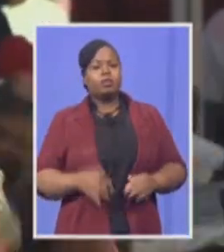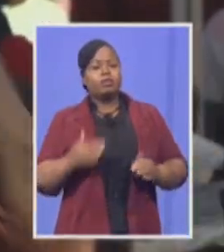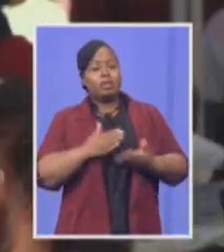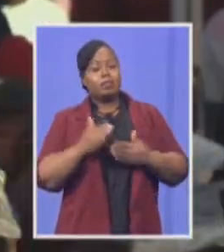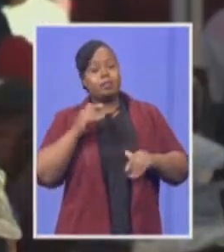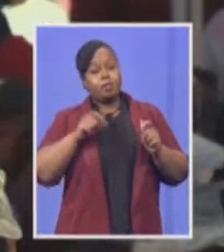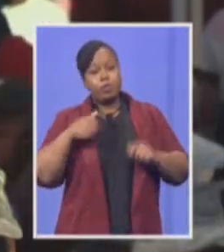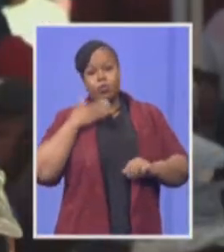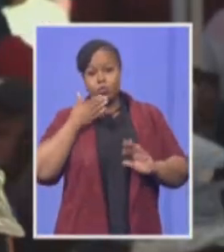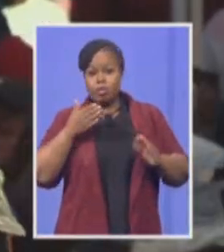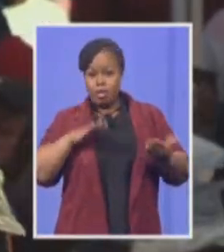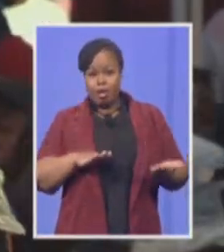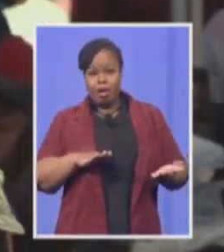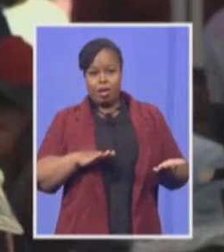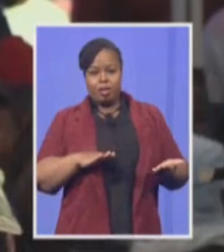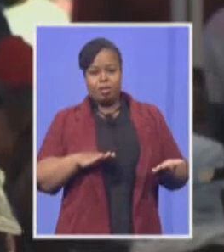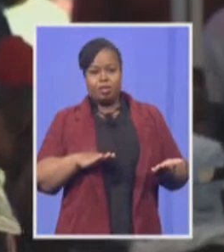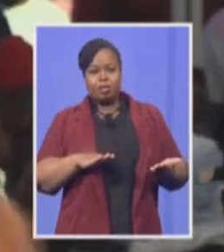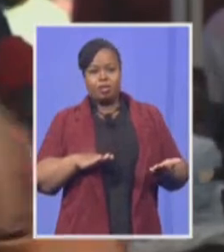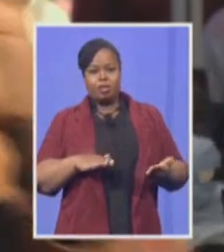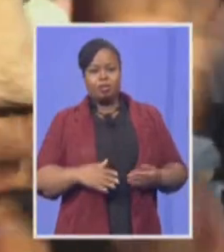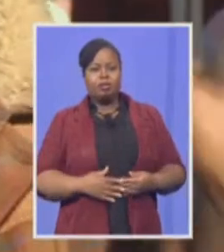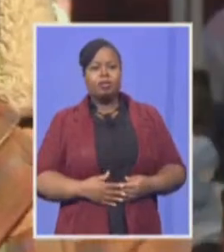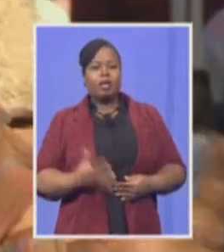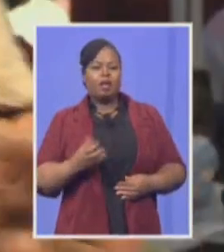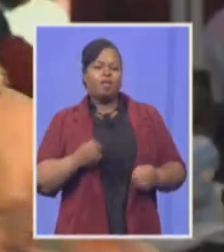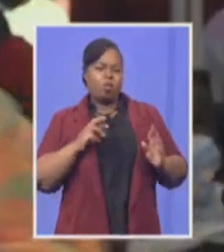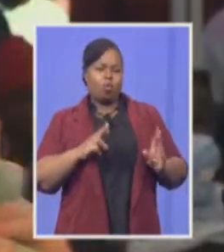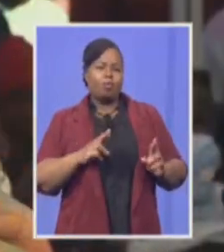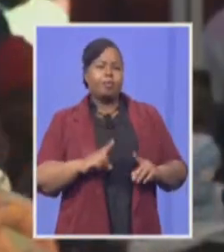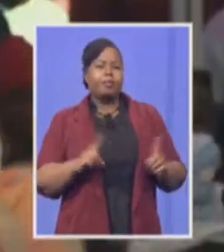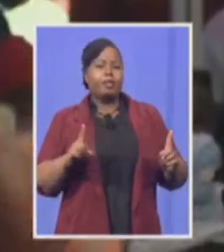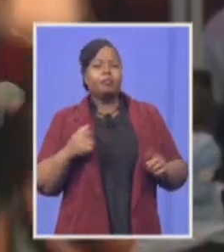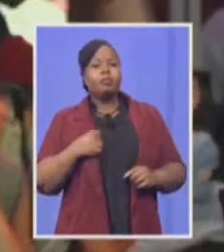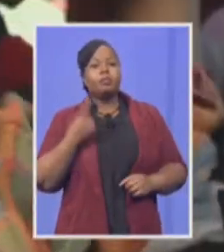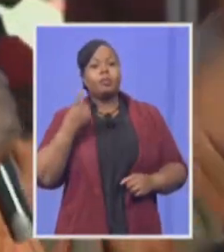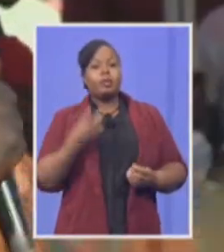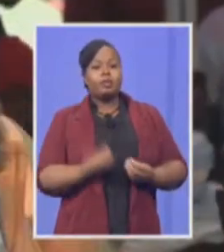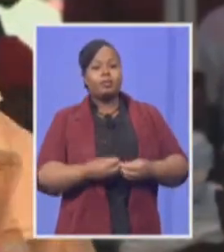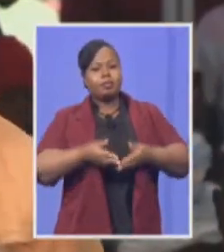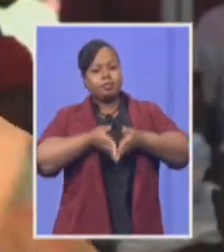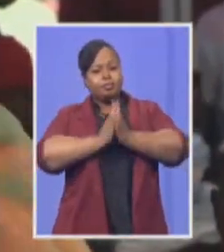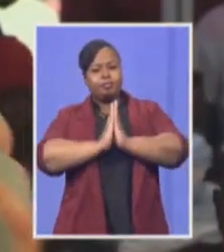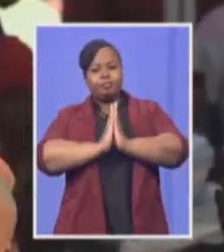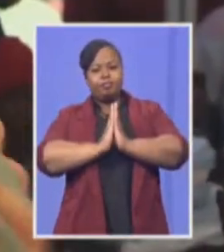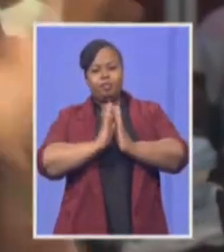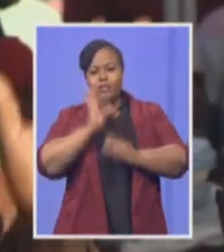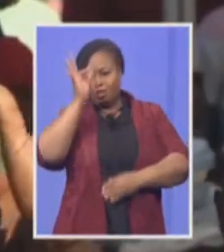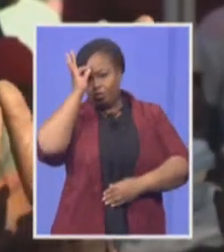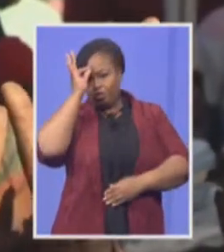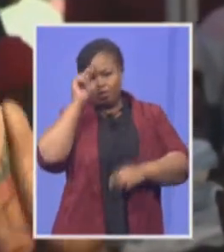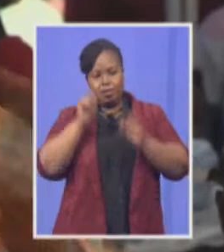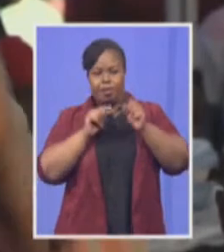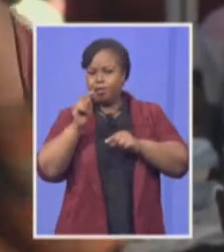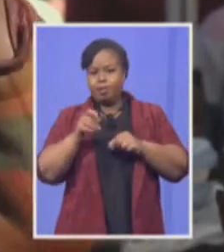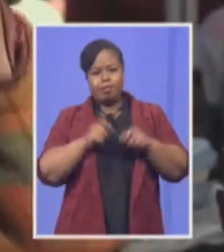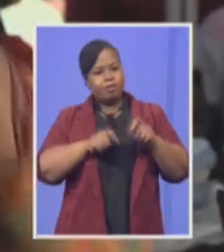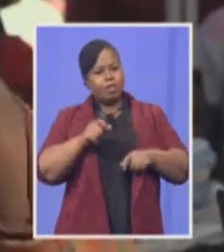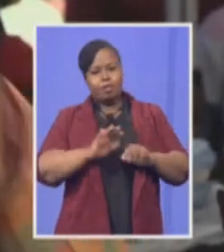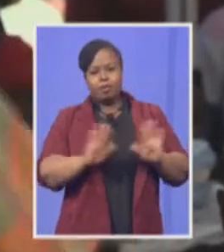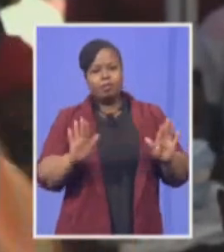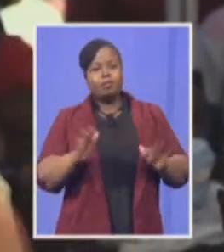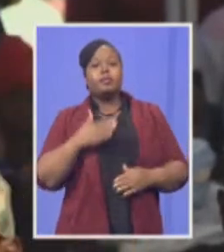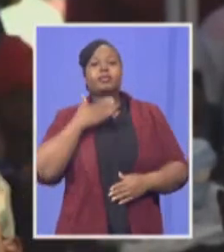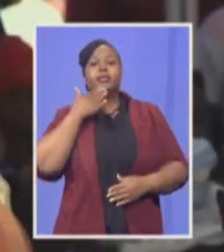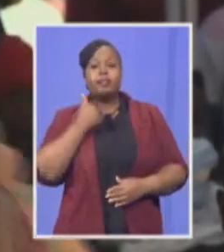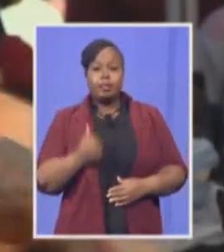emhlabeni basethembeni. Into mina bengicela yinye, angigxeki maphoyisa, angigxeki bani.